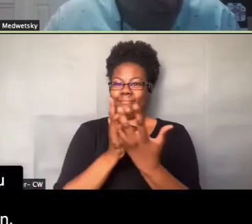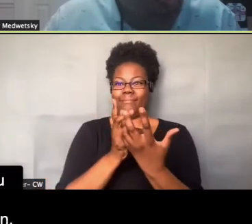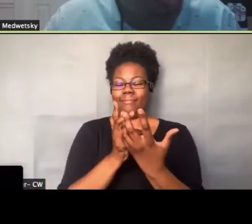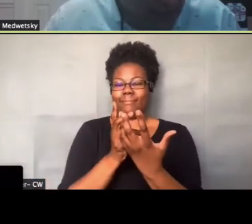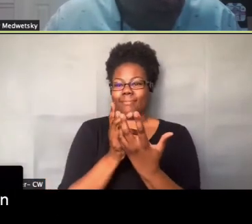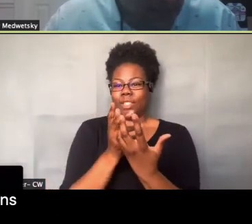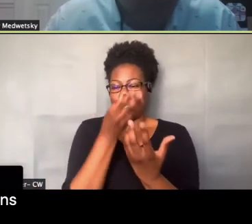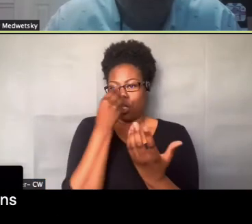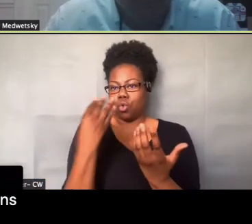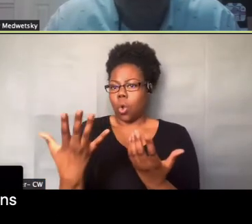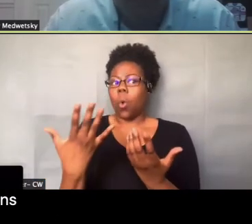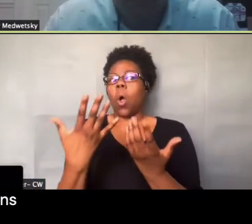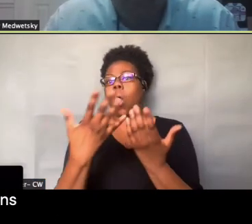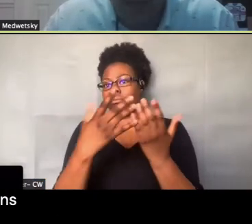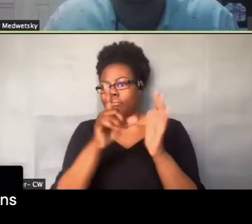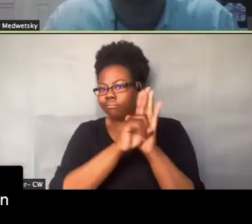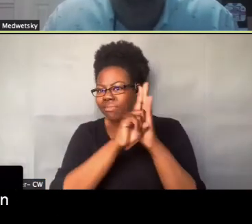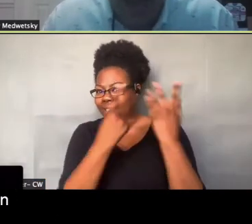or flashing lights.